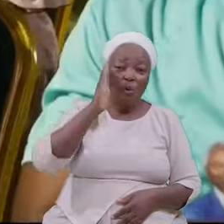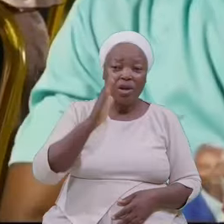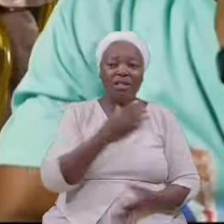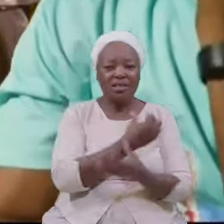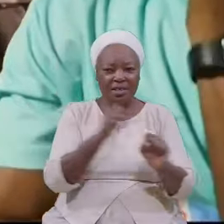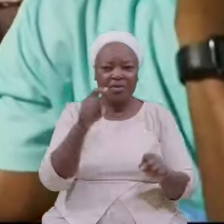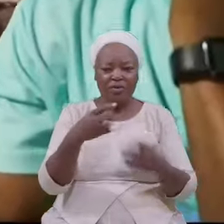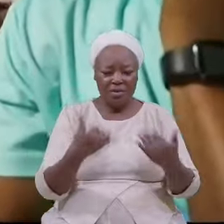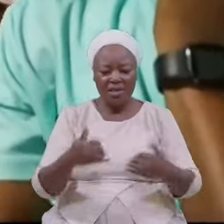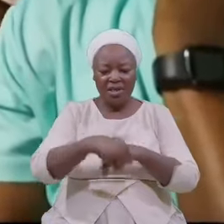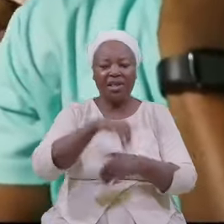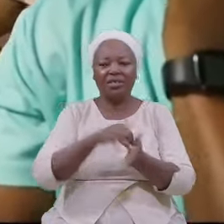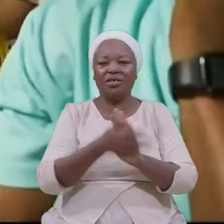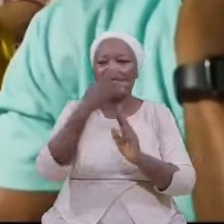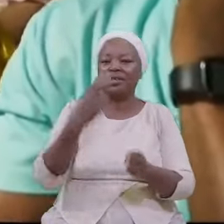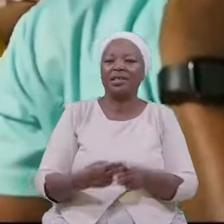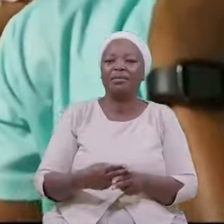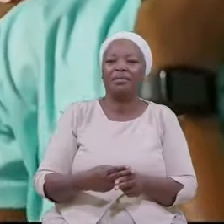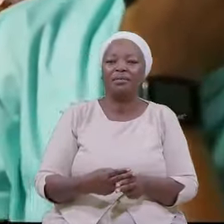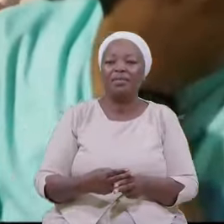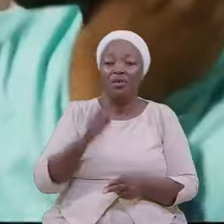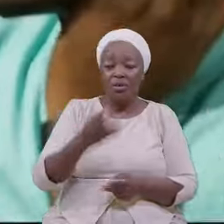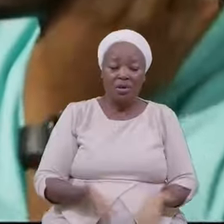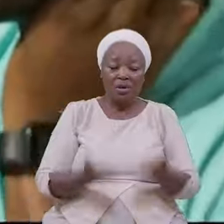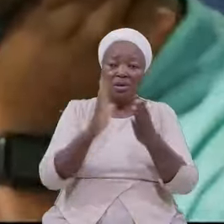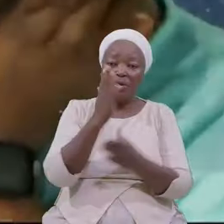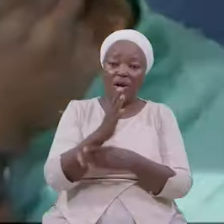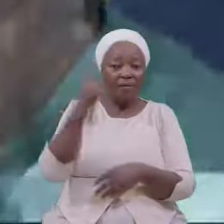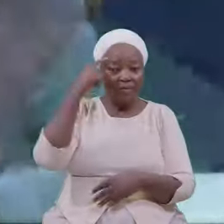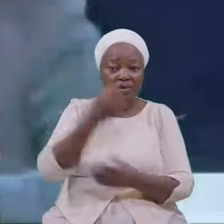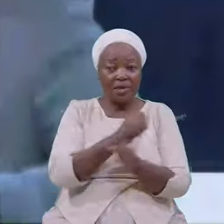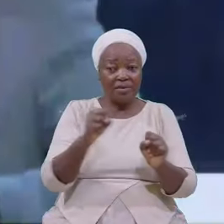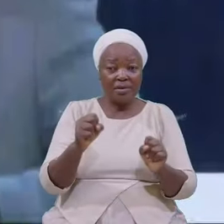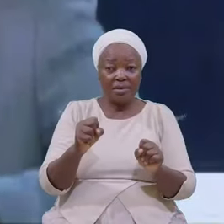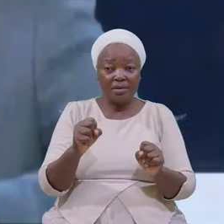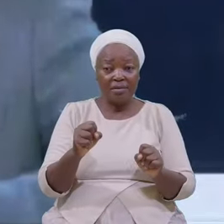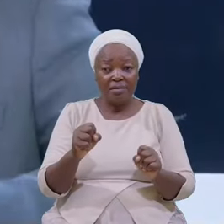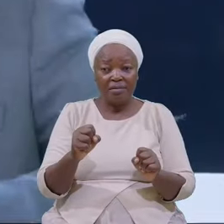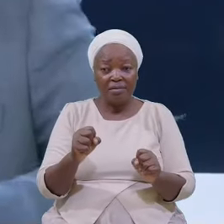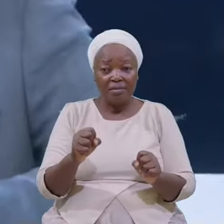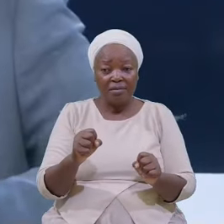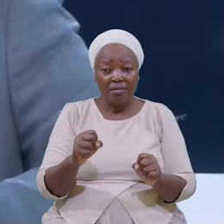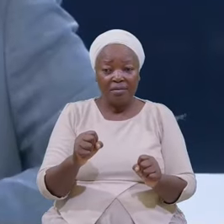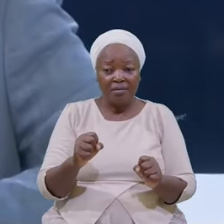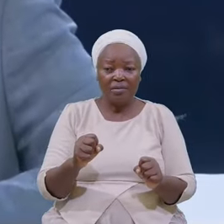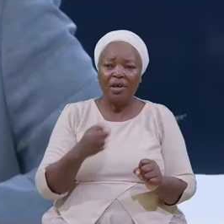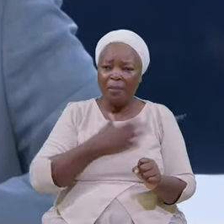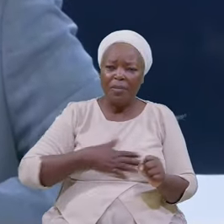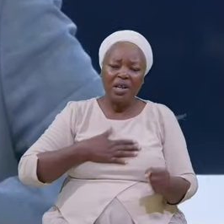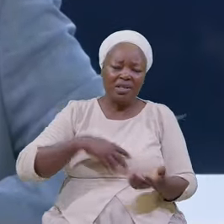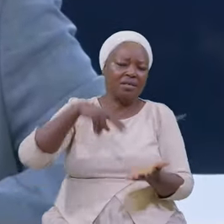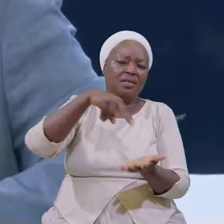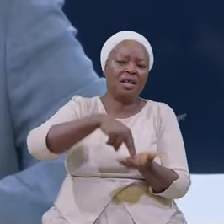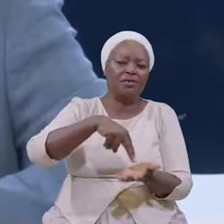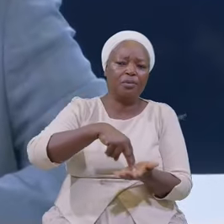tonight. Le Seigneur vous sauvera ce soir. You are raising up your hand for salvation. Si vous levez la main pour être sauvé, please stand up. S'il vous